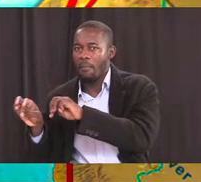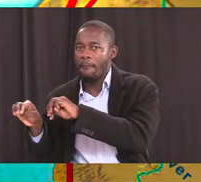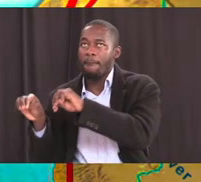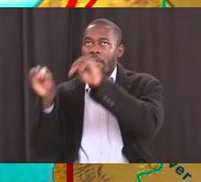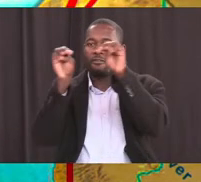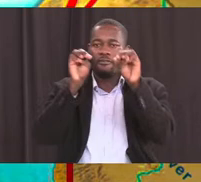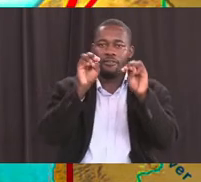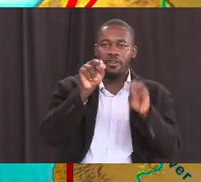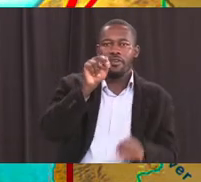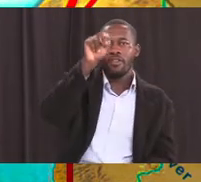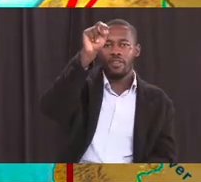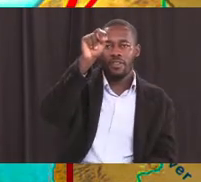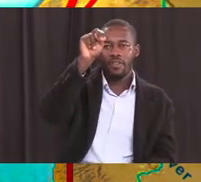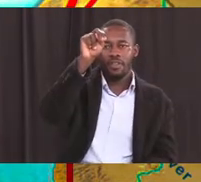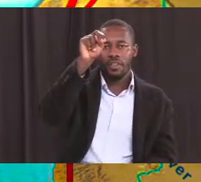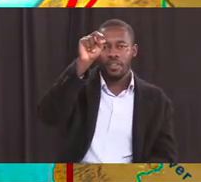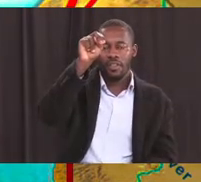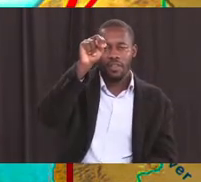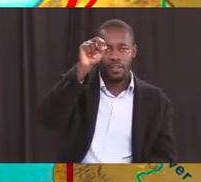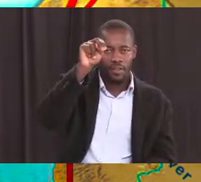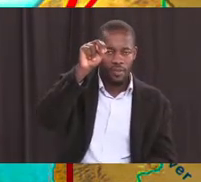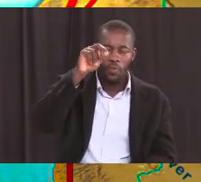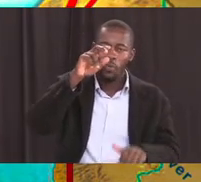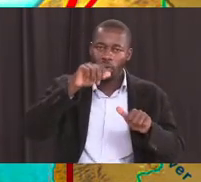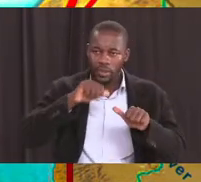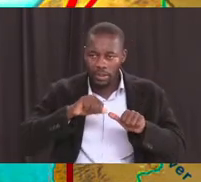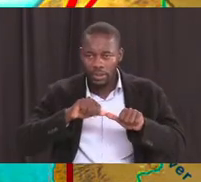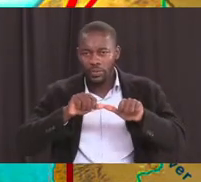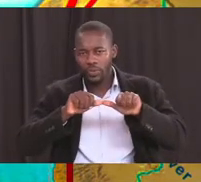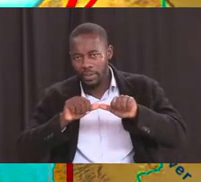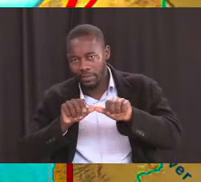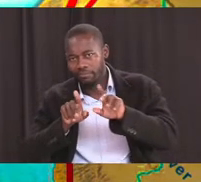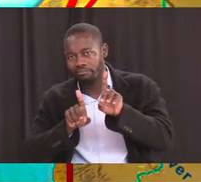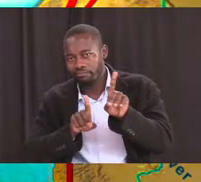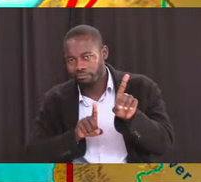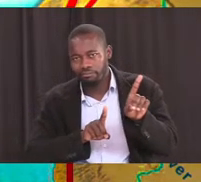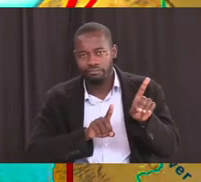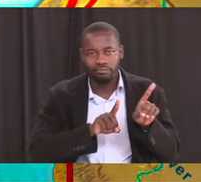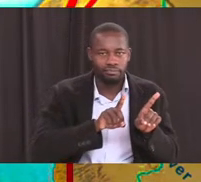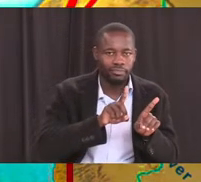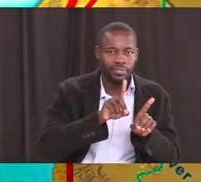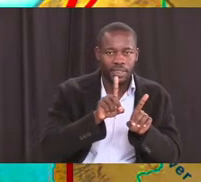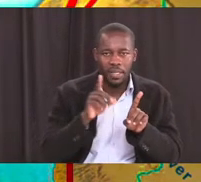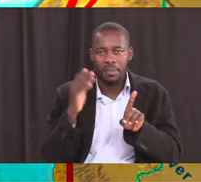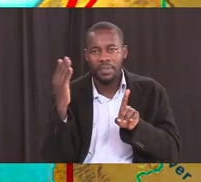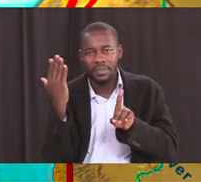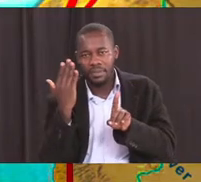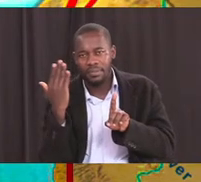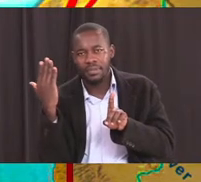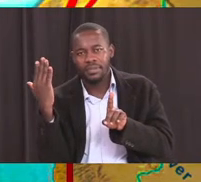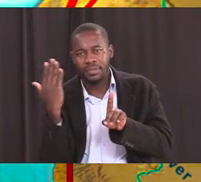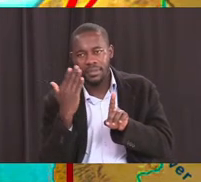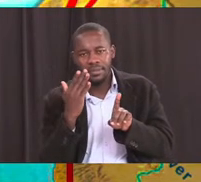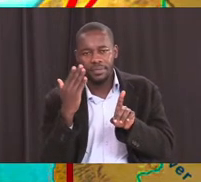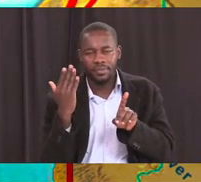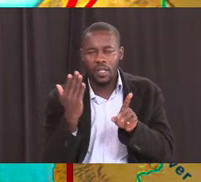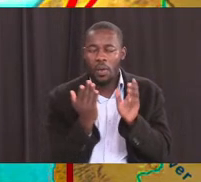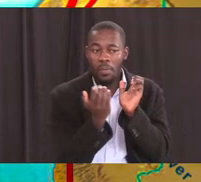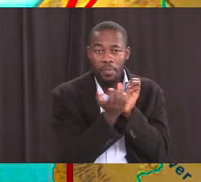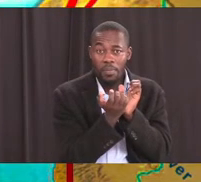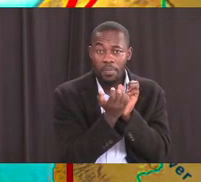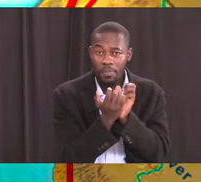So what do? They continue on that journey. And look how those places